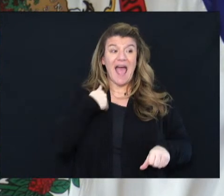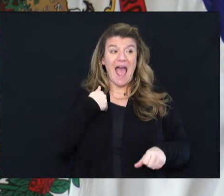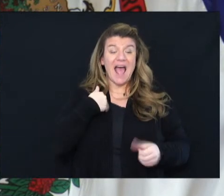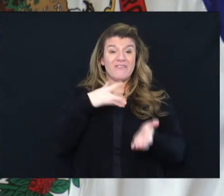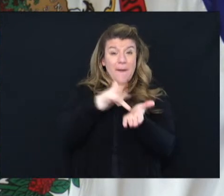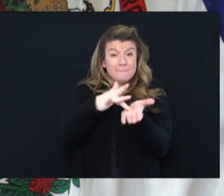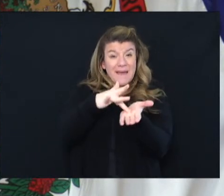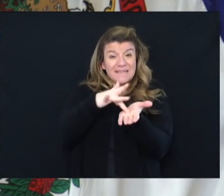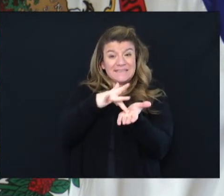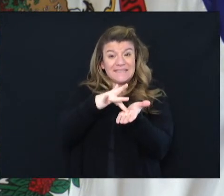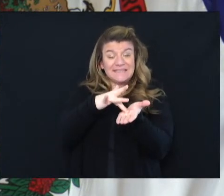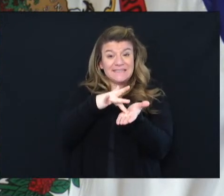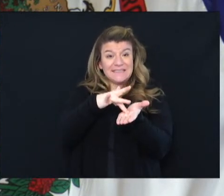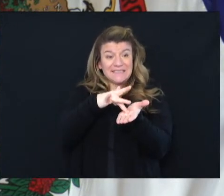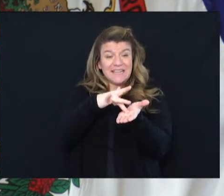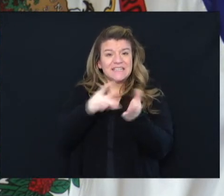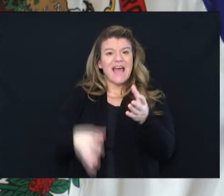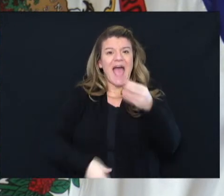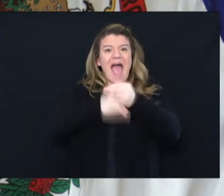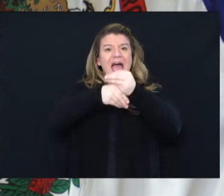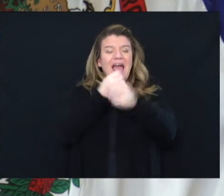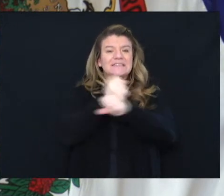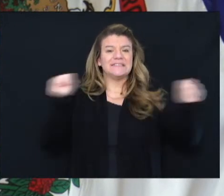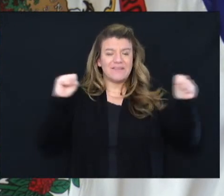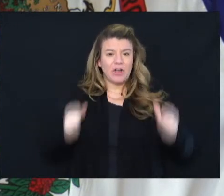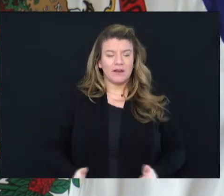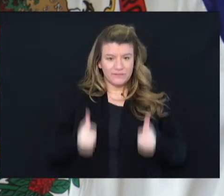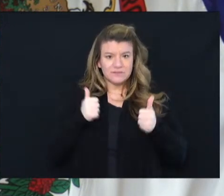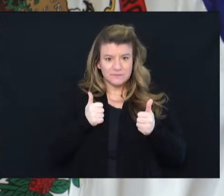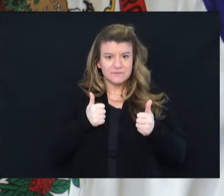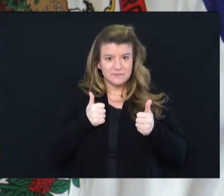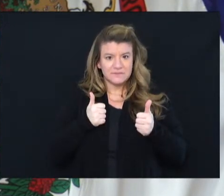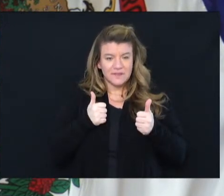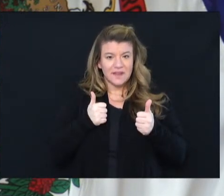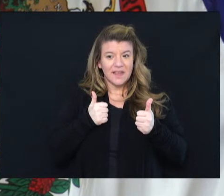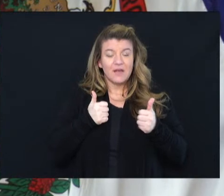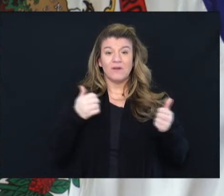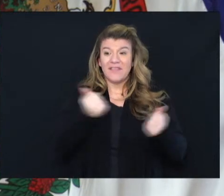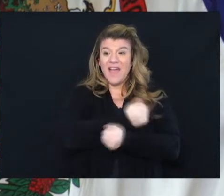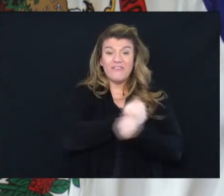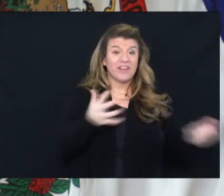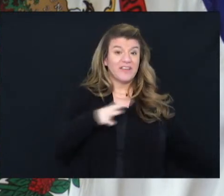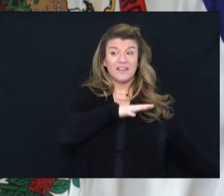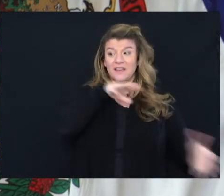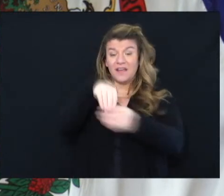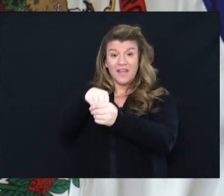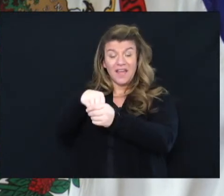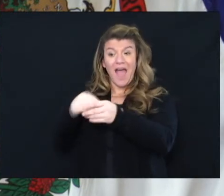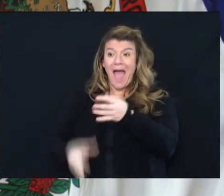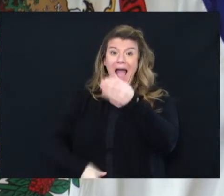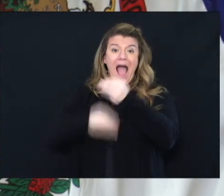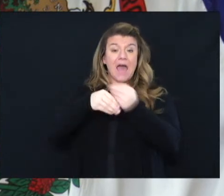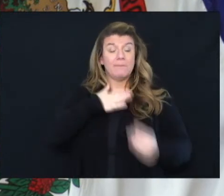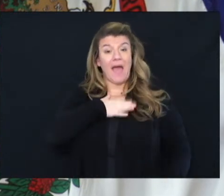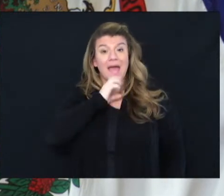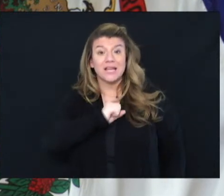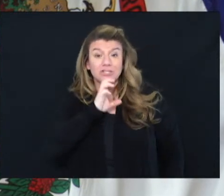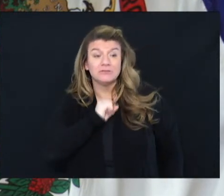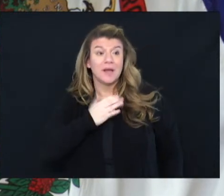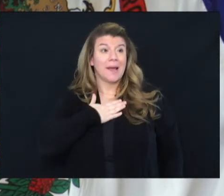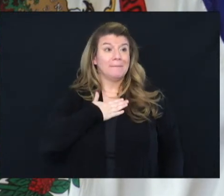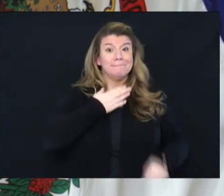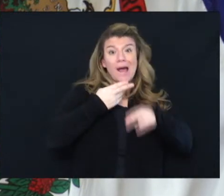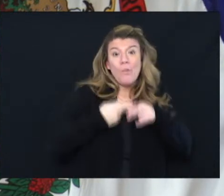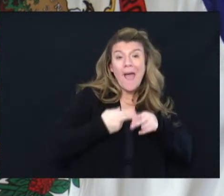try to save our lives. And with all that, at my age and weight and whatever it